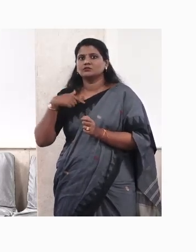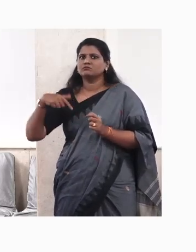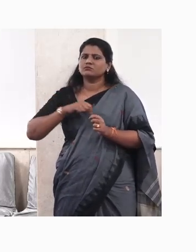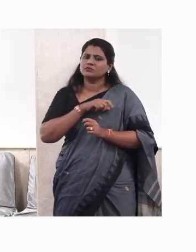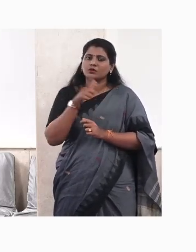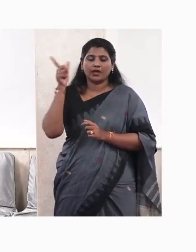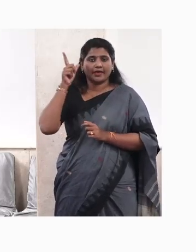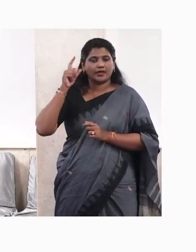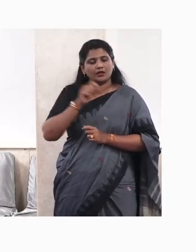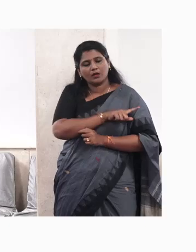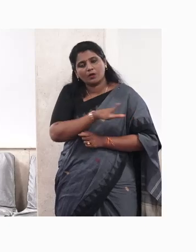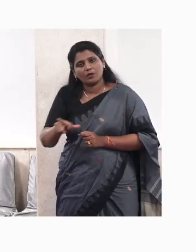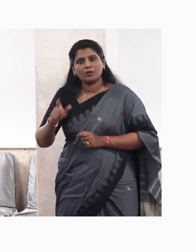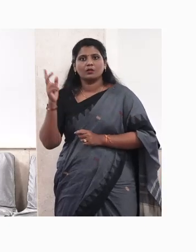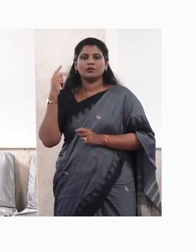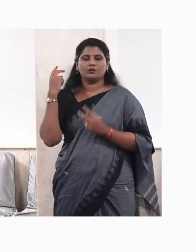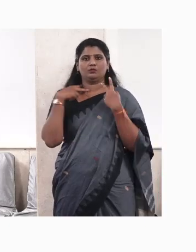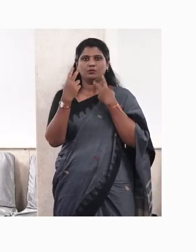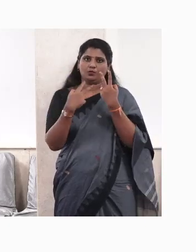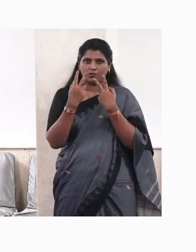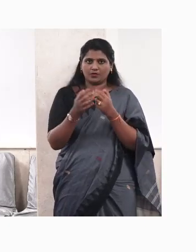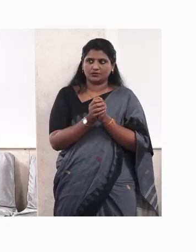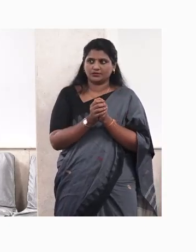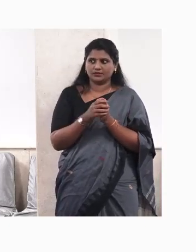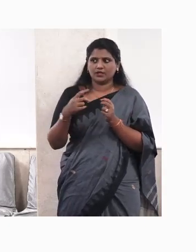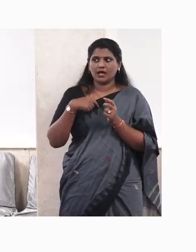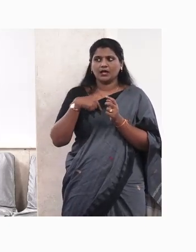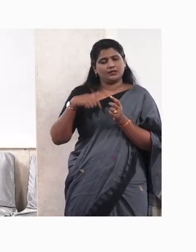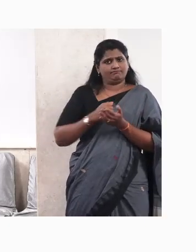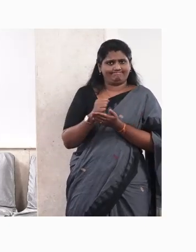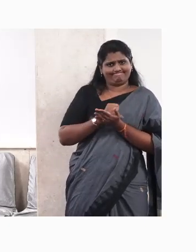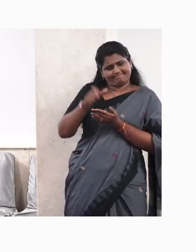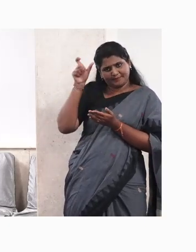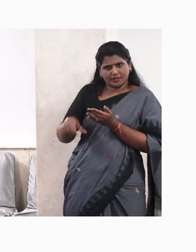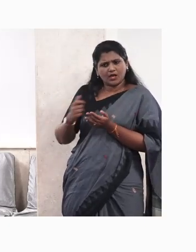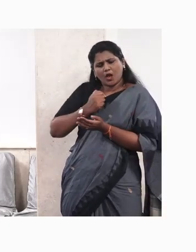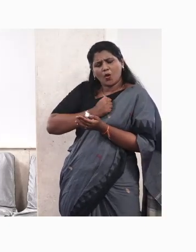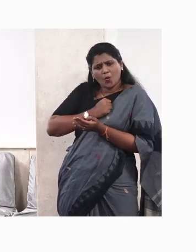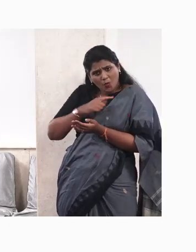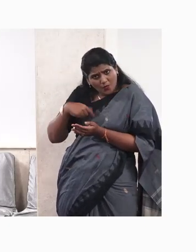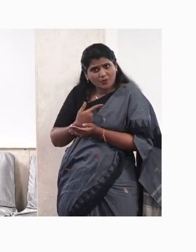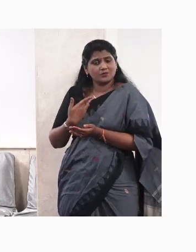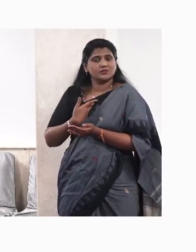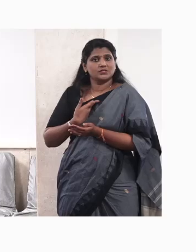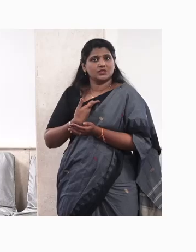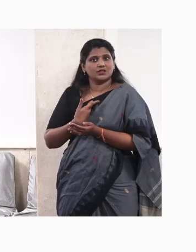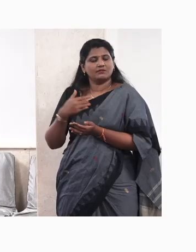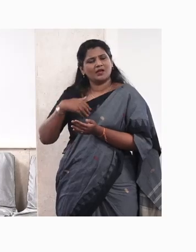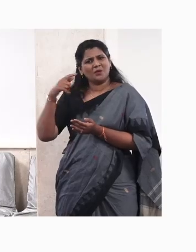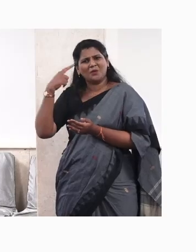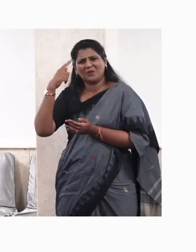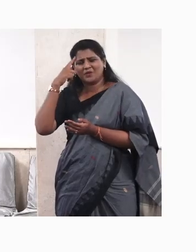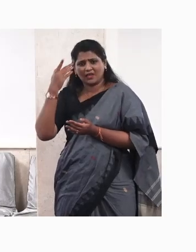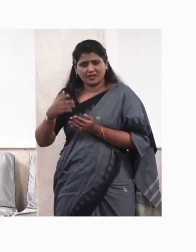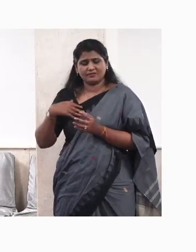voice, because generally as care practitioner, at least if I have to talk about my own self, I always have a notion that probably